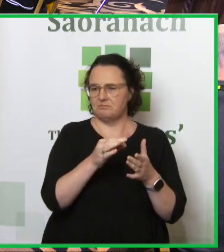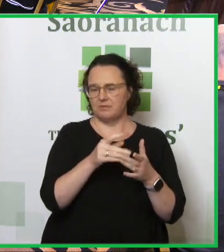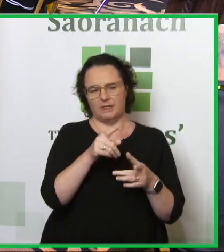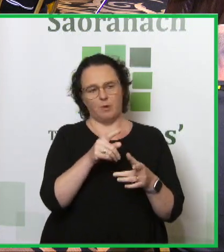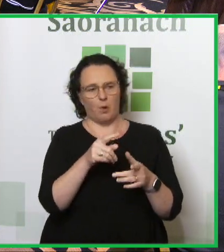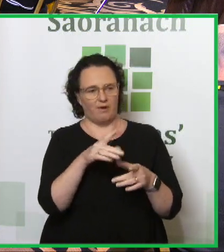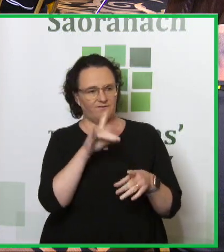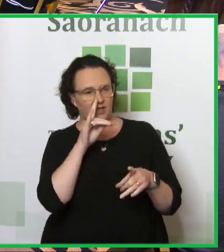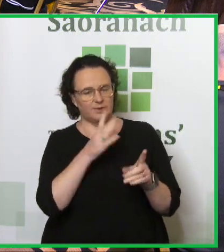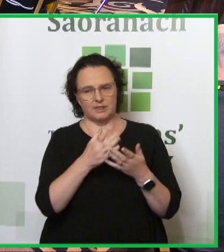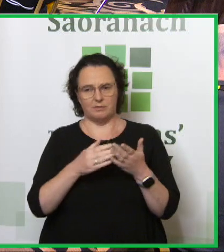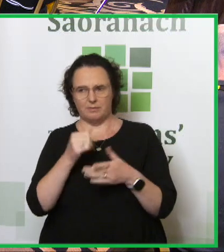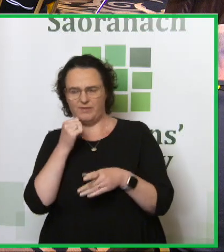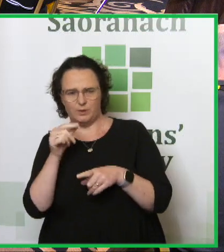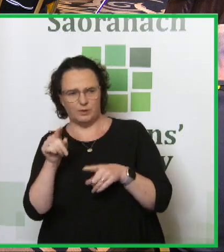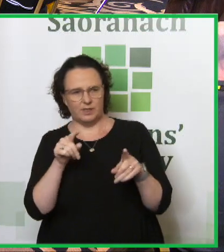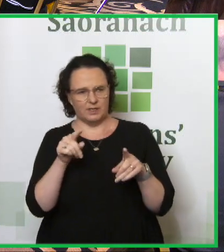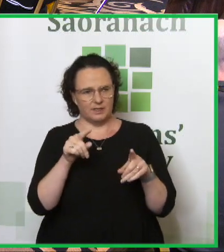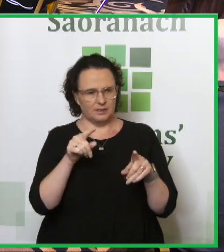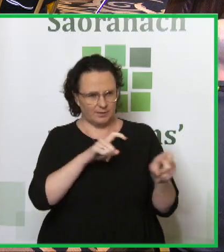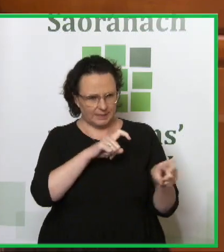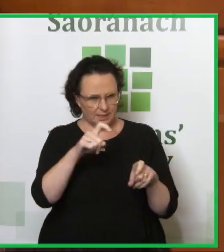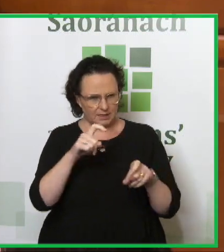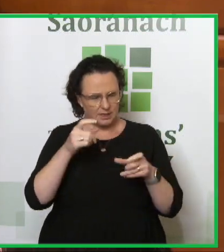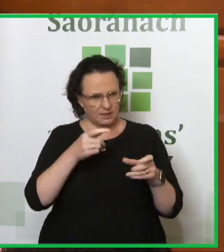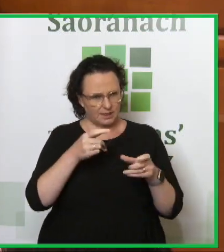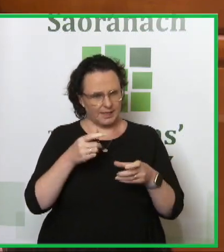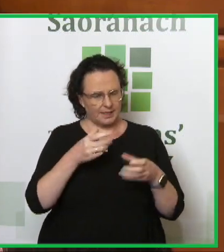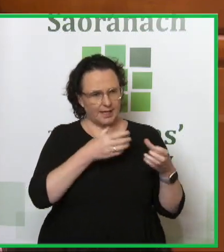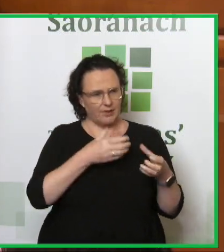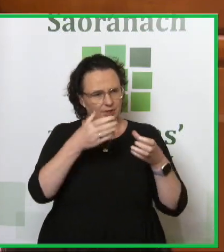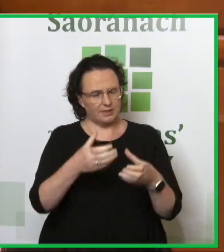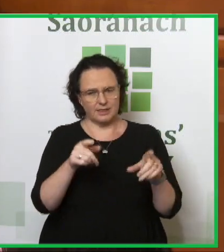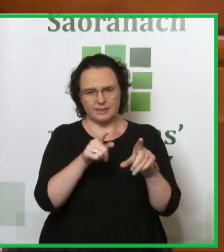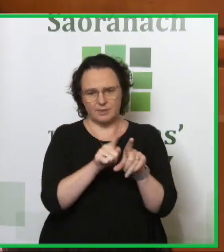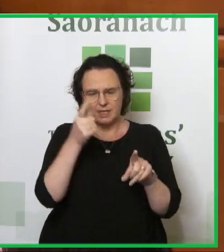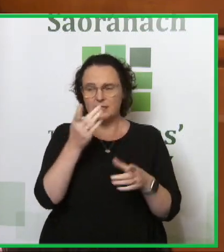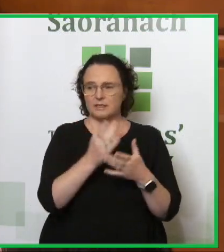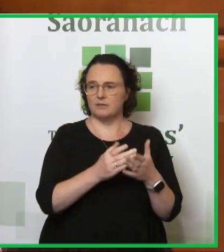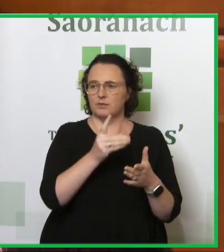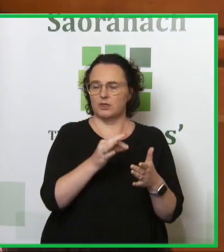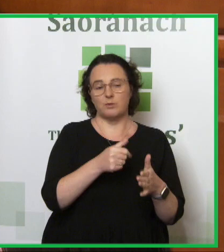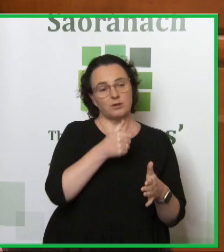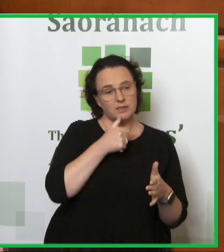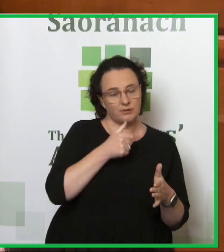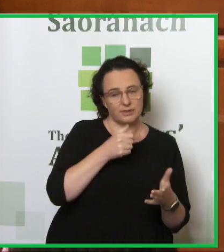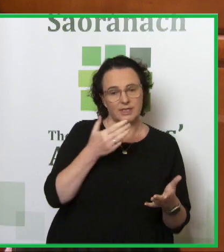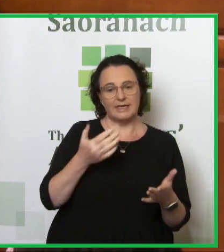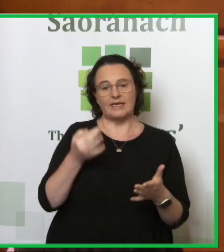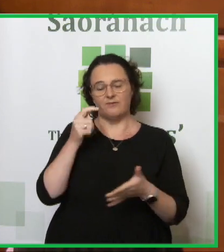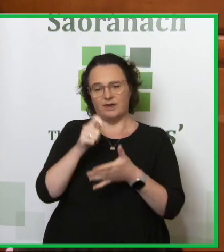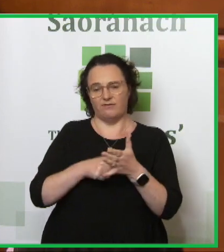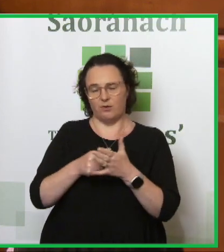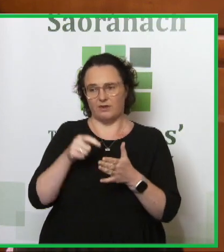not totally destigmatizing, or we're just being tolerant for certain drugs versus other drugs if we vote for